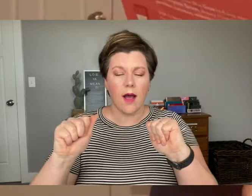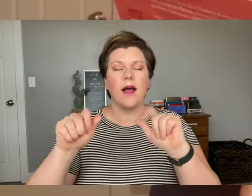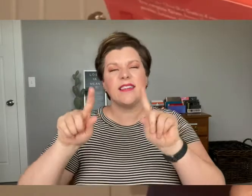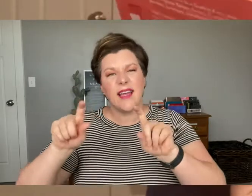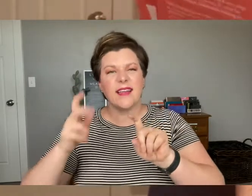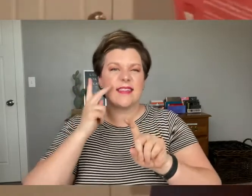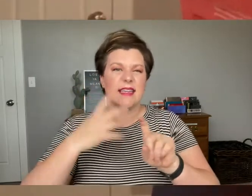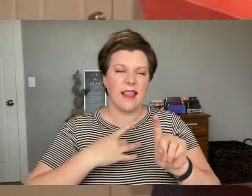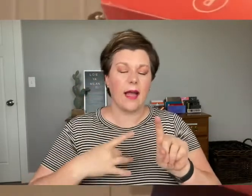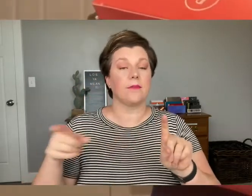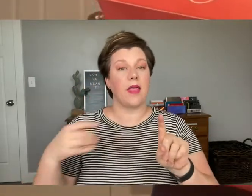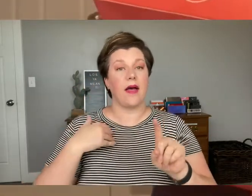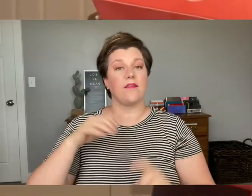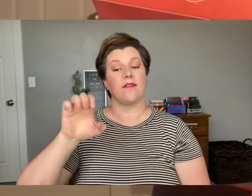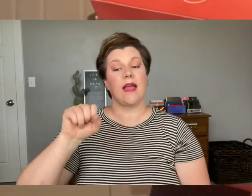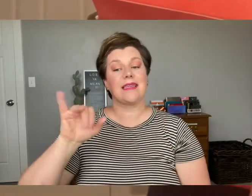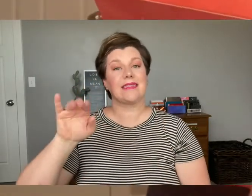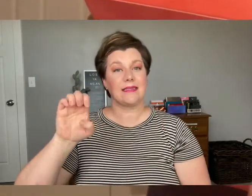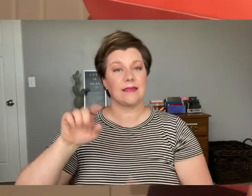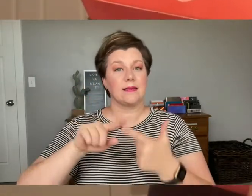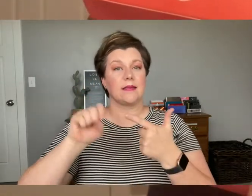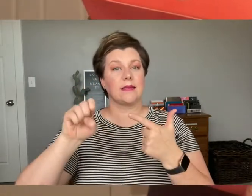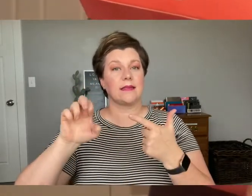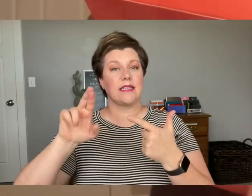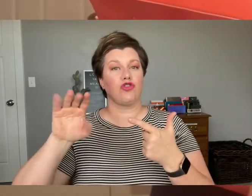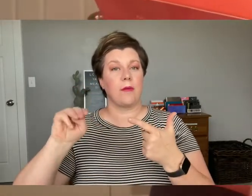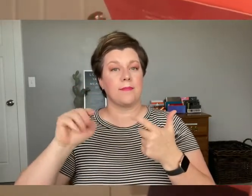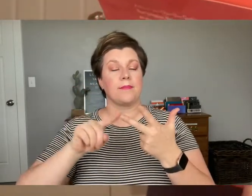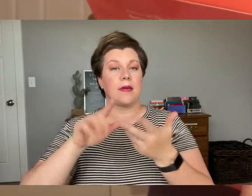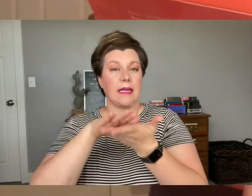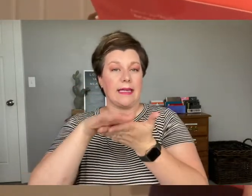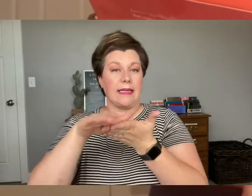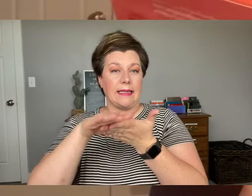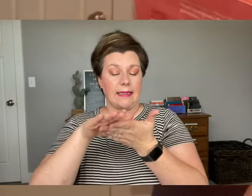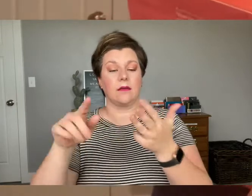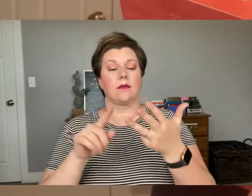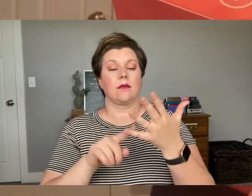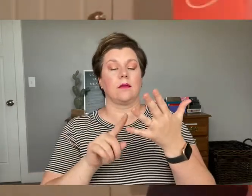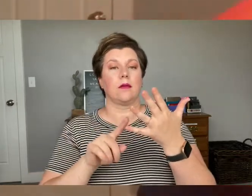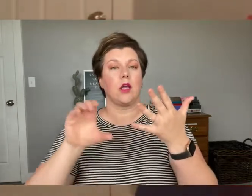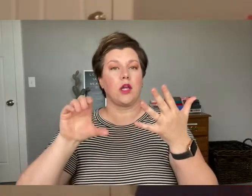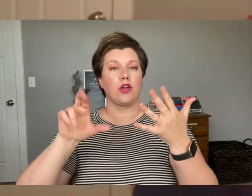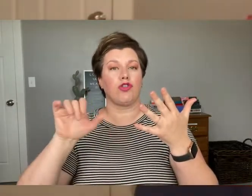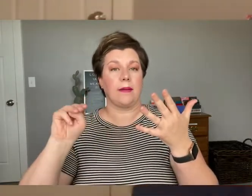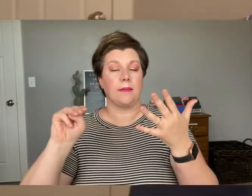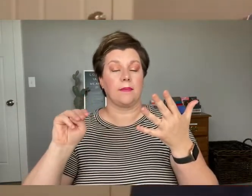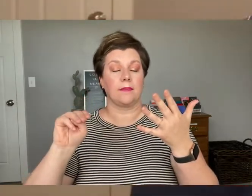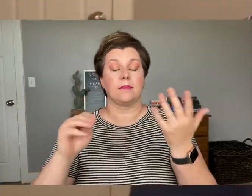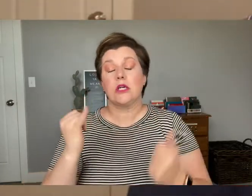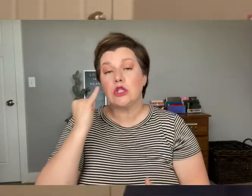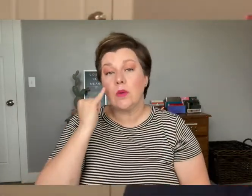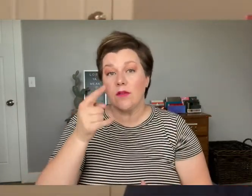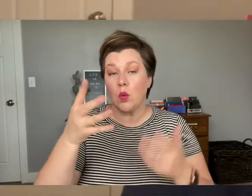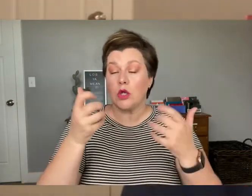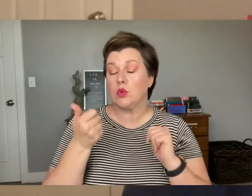4-pack that has all different kinds. So it has an essence, a serum, a cream, and a cleanser. So